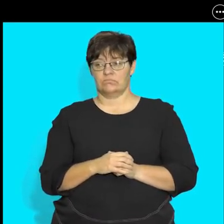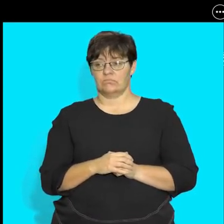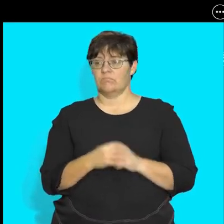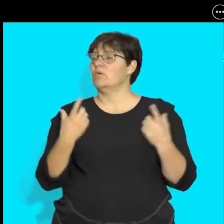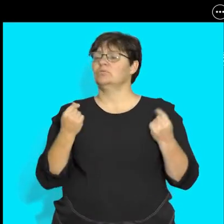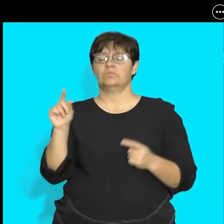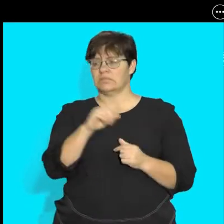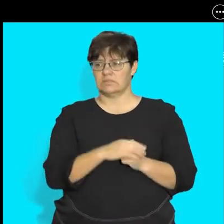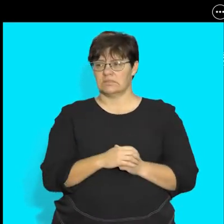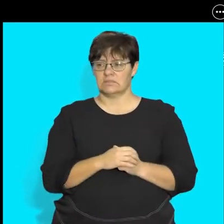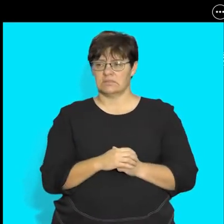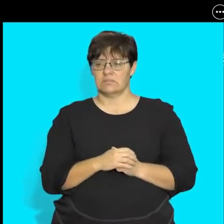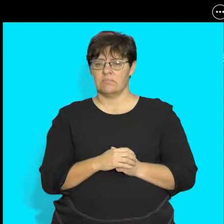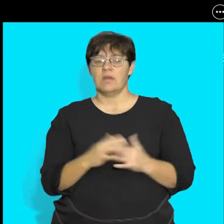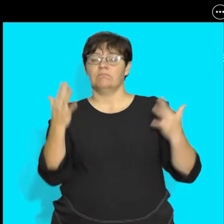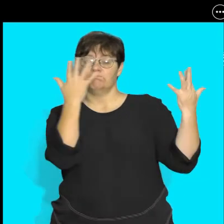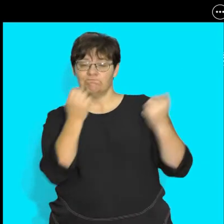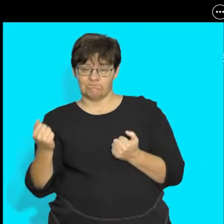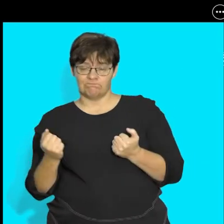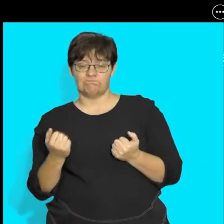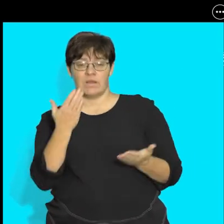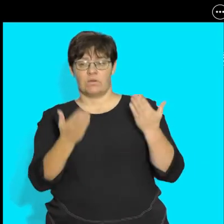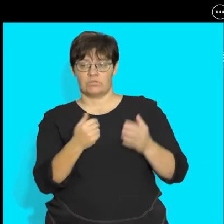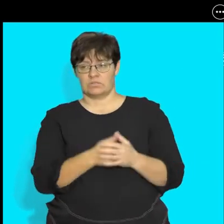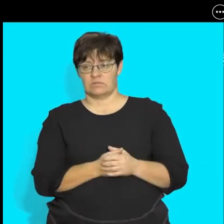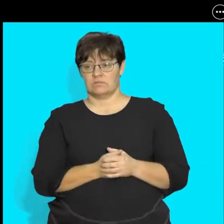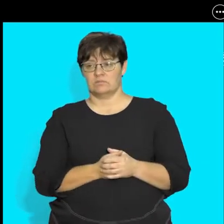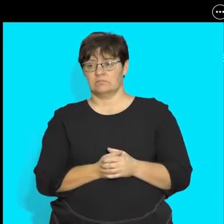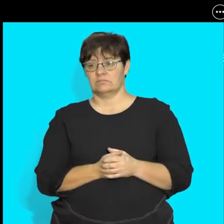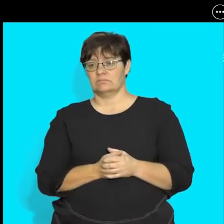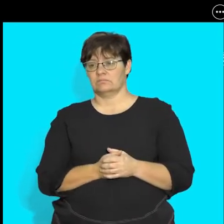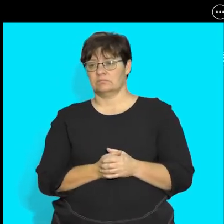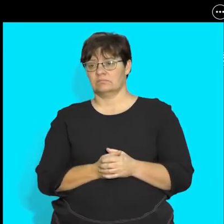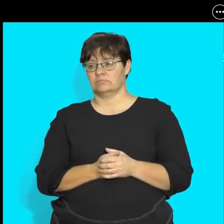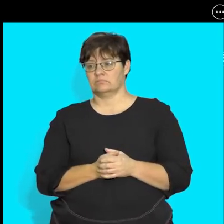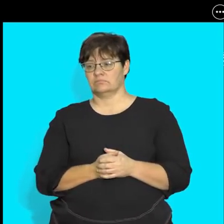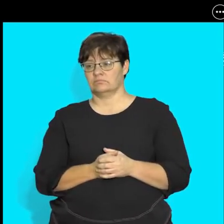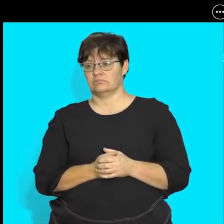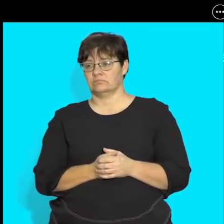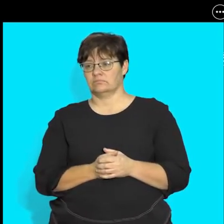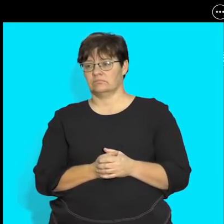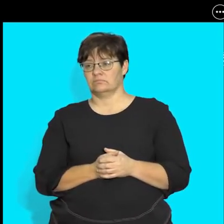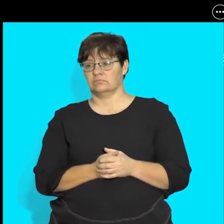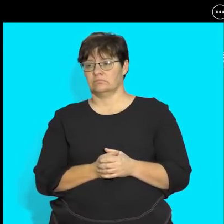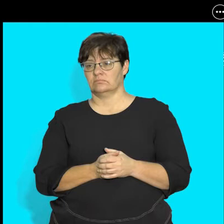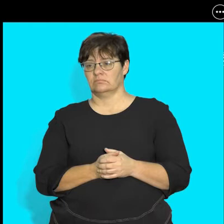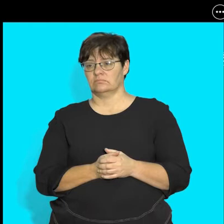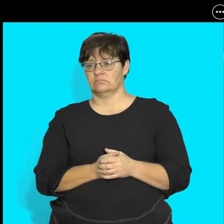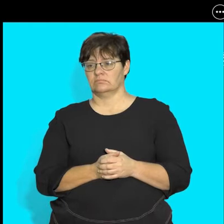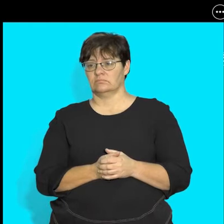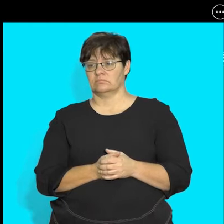Now, what have I done? I've gone and worked out the equation, and let me just erase a little bit here. Oh.